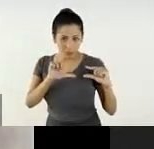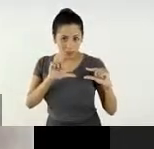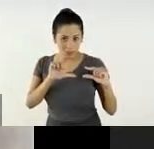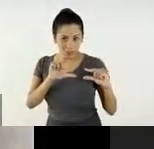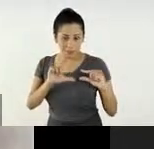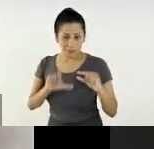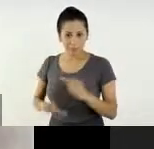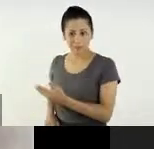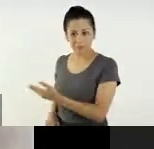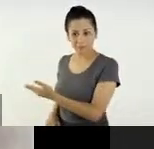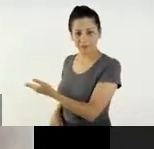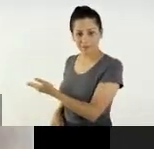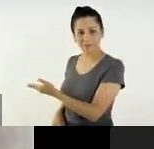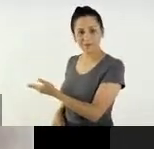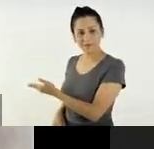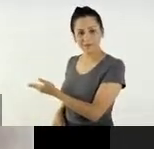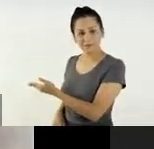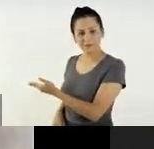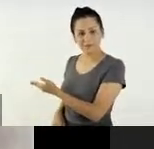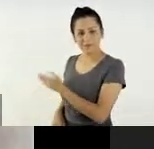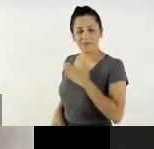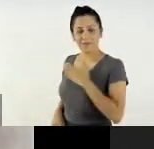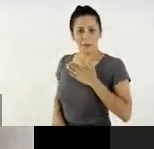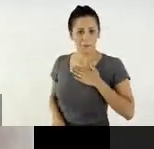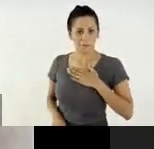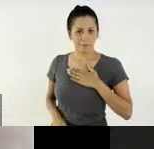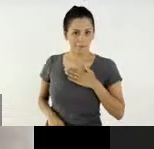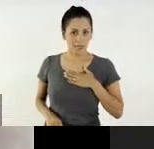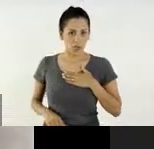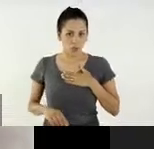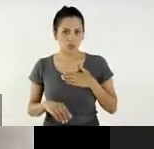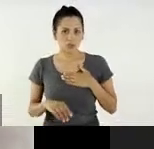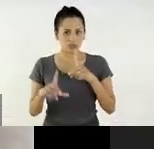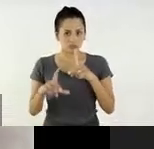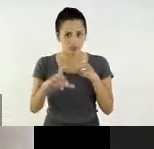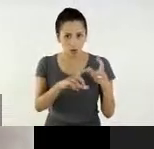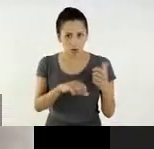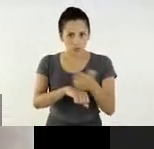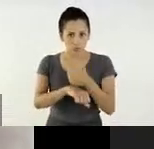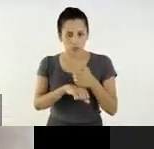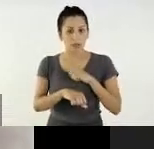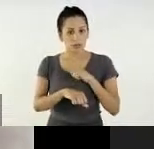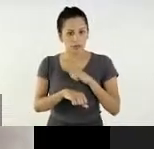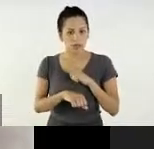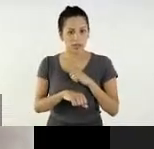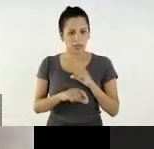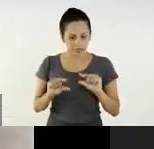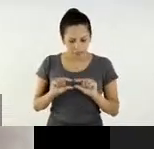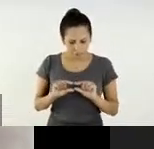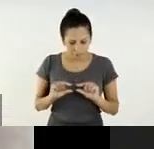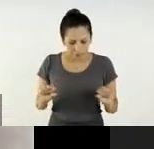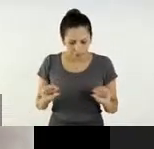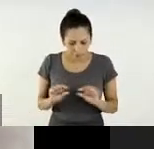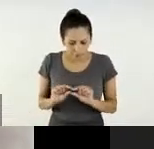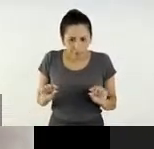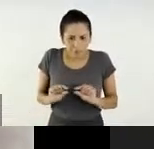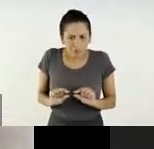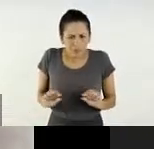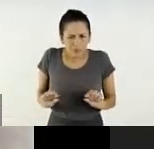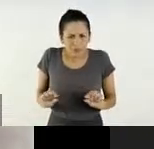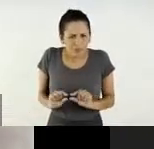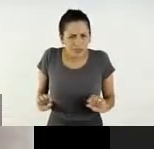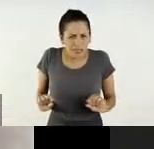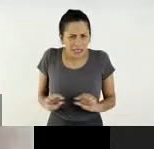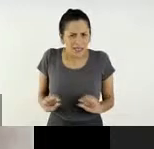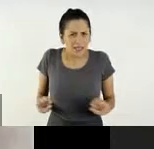book. It runs across the bottom of every page as a sort of continuous line, harkening back perhaps